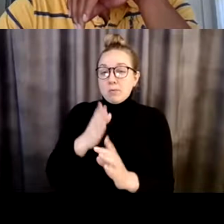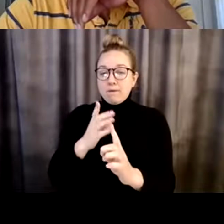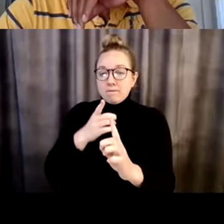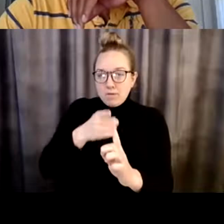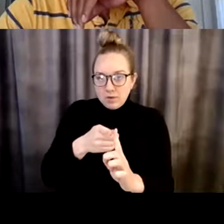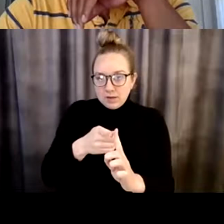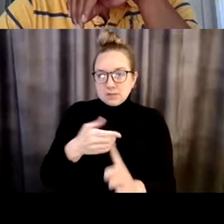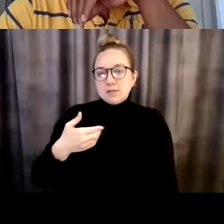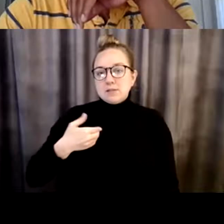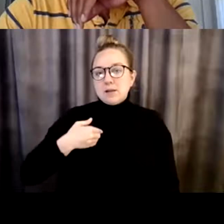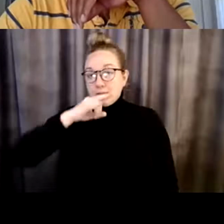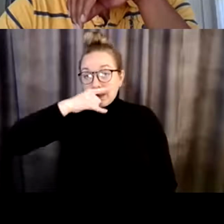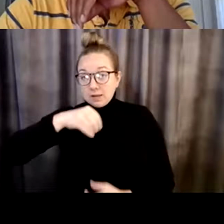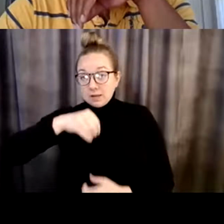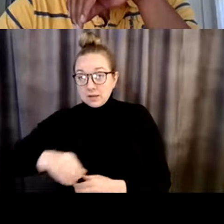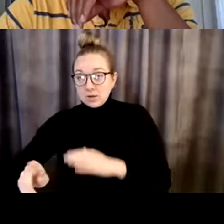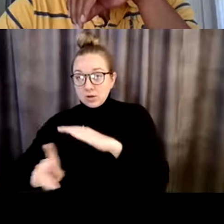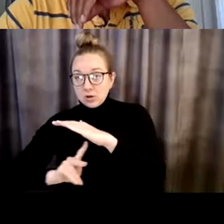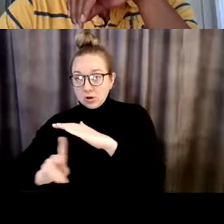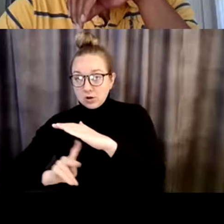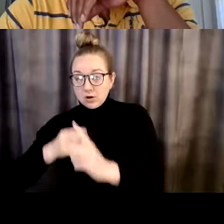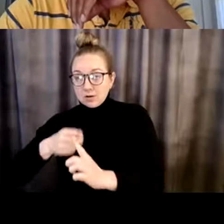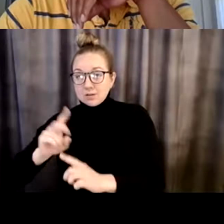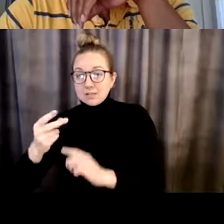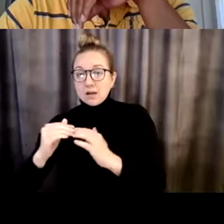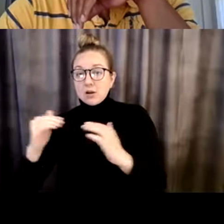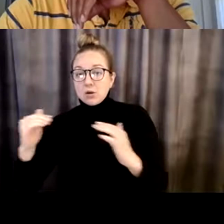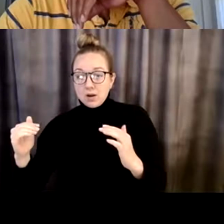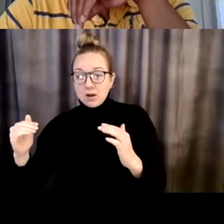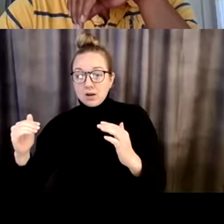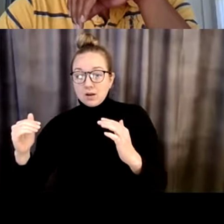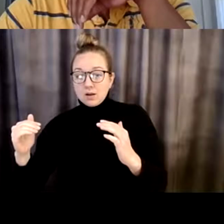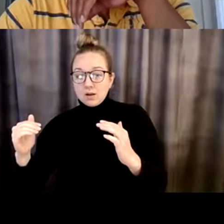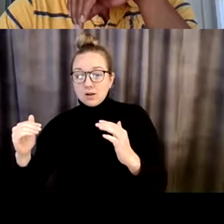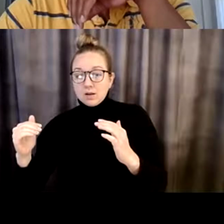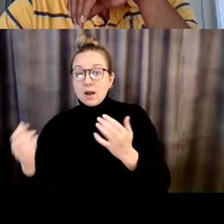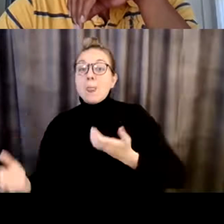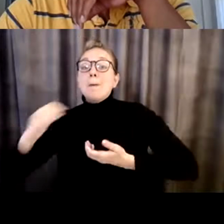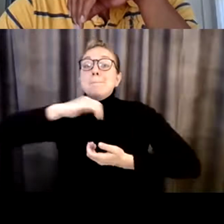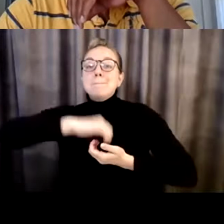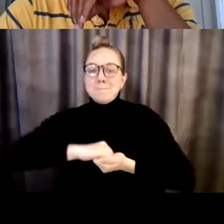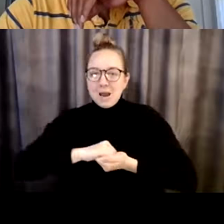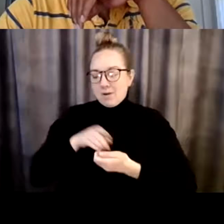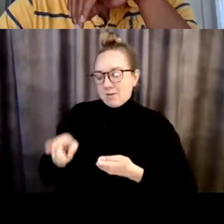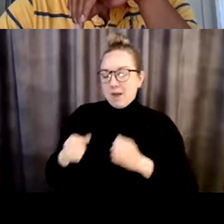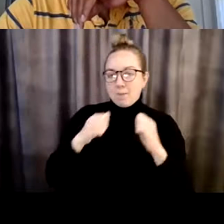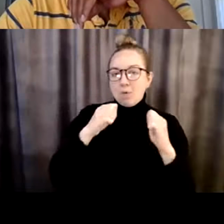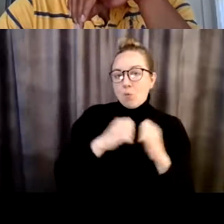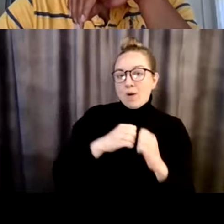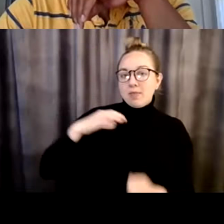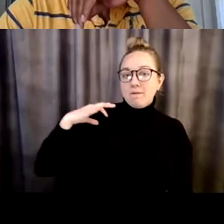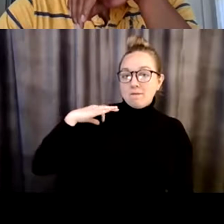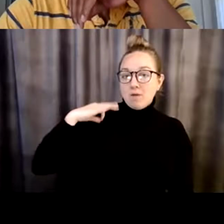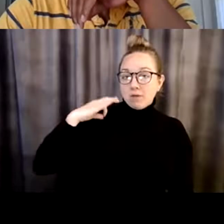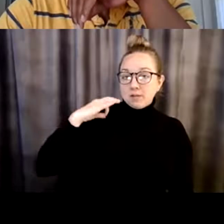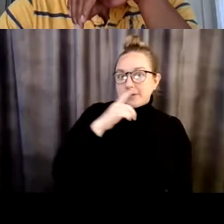children in kindergarten to second grade with trustworthy volunteers for weekly one-on-one